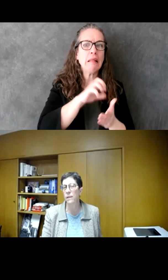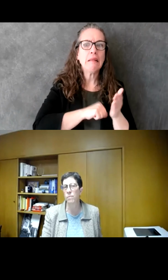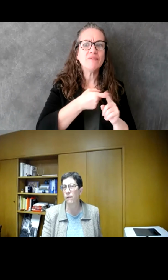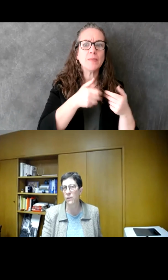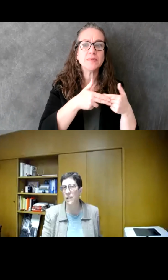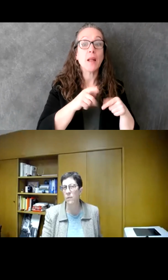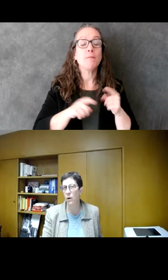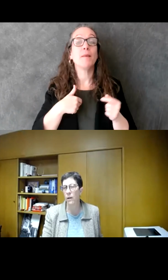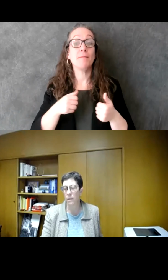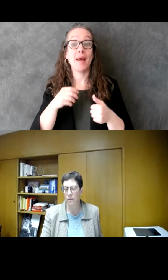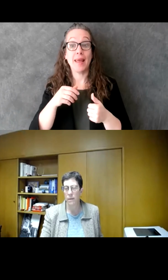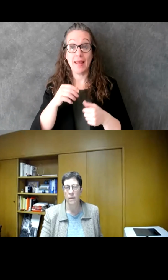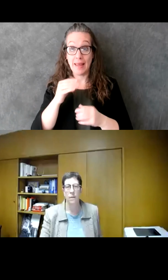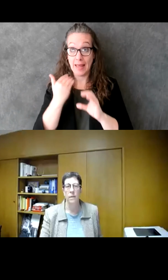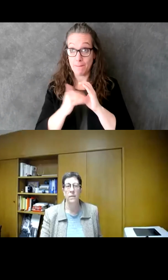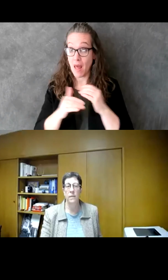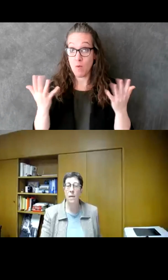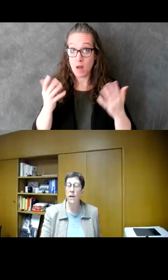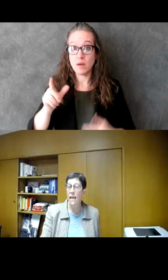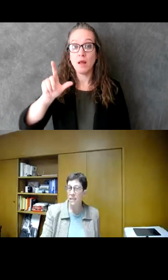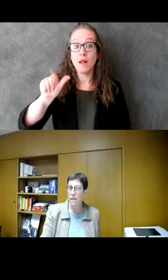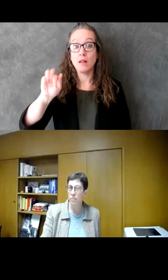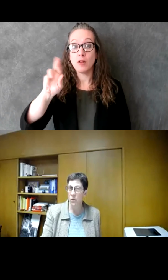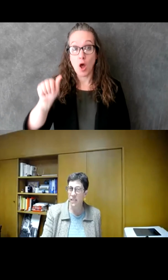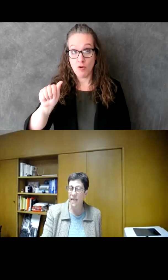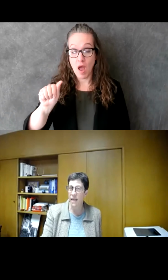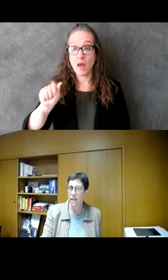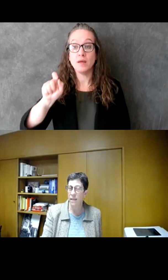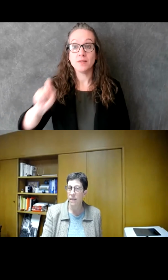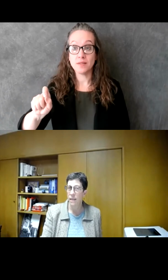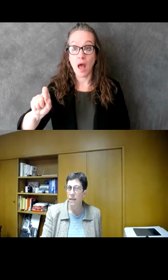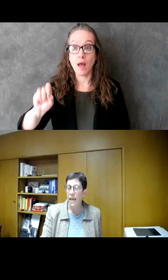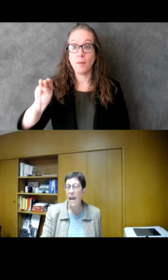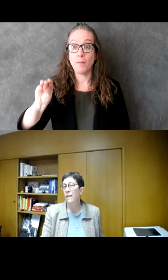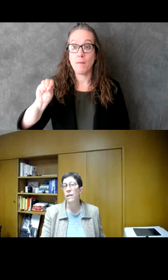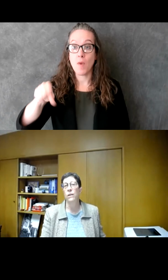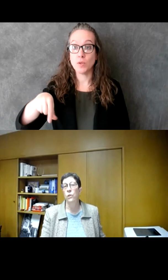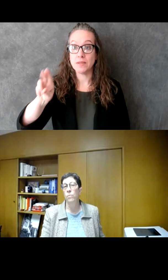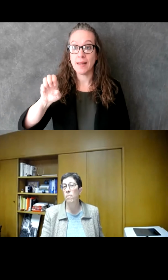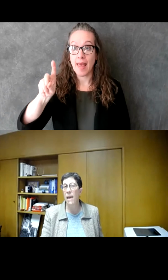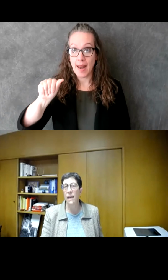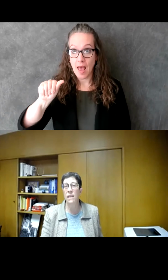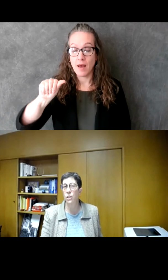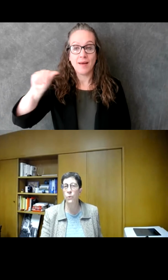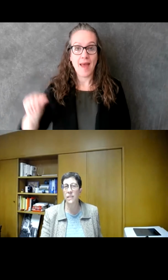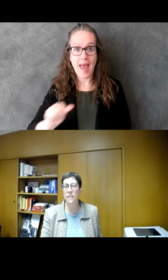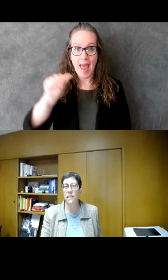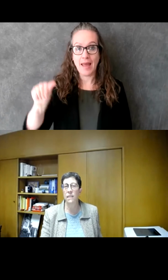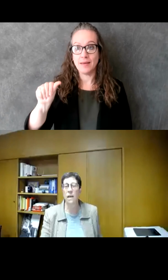email is my first name, Laura, dot my last name, Mosqueda, at